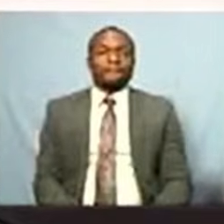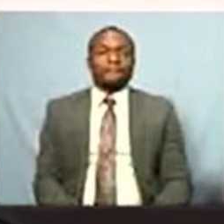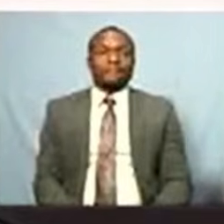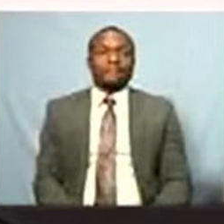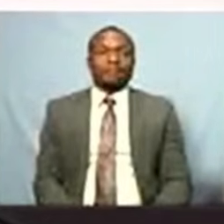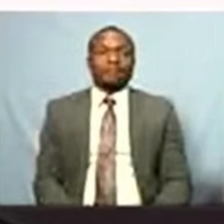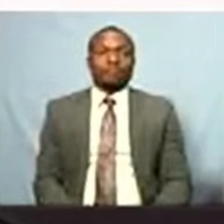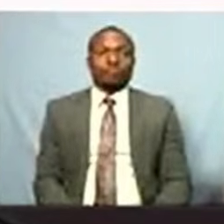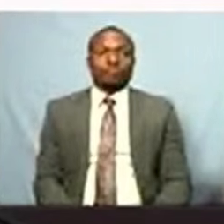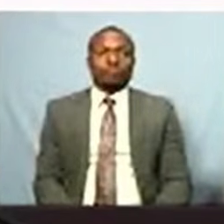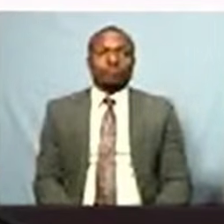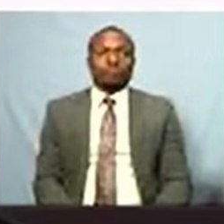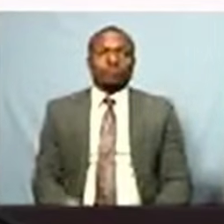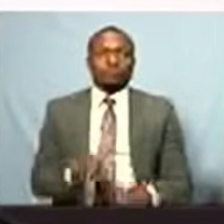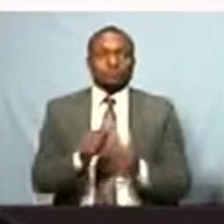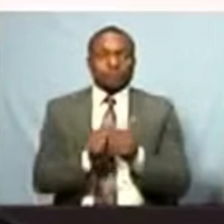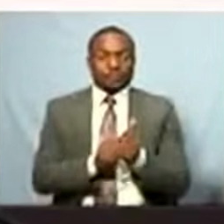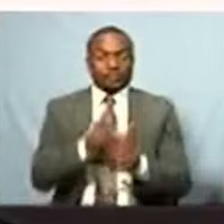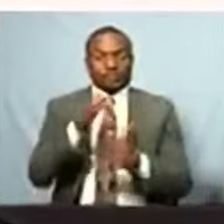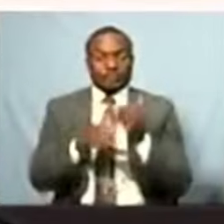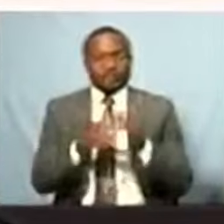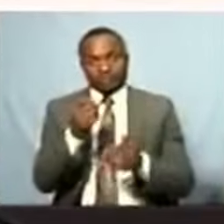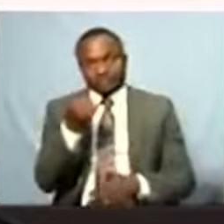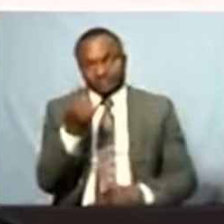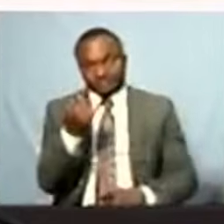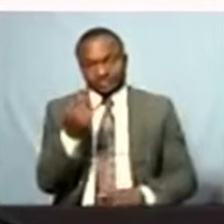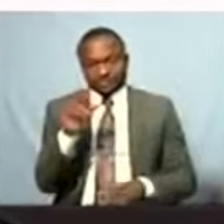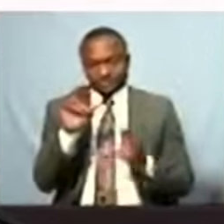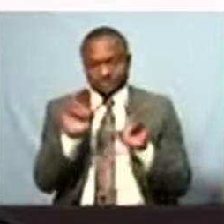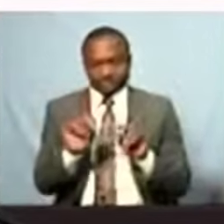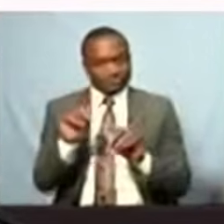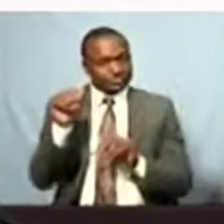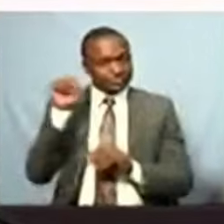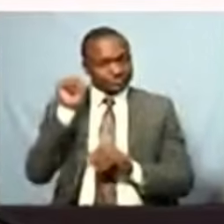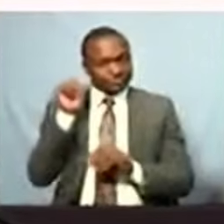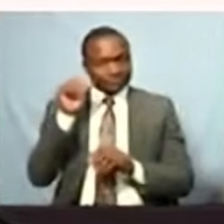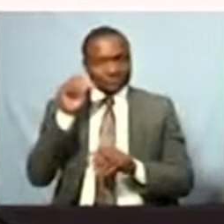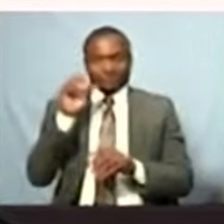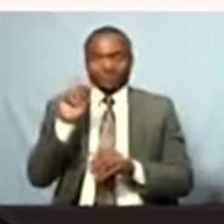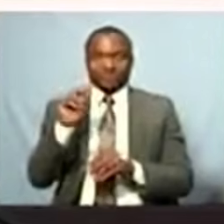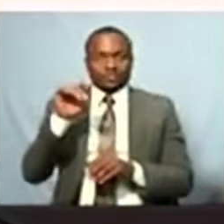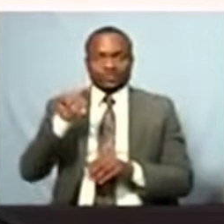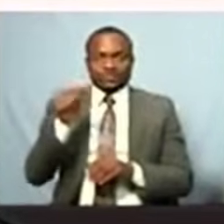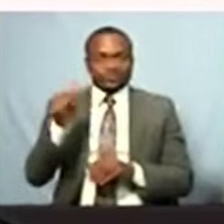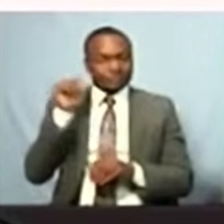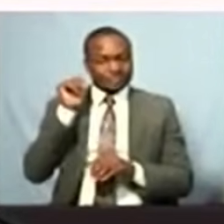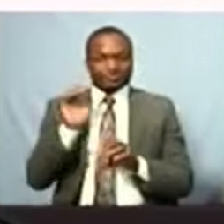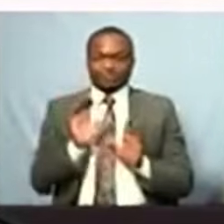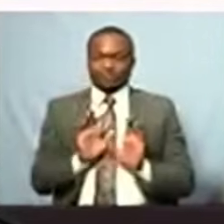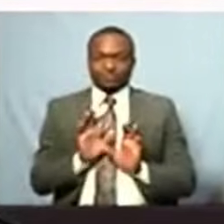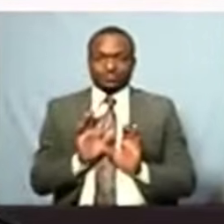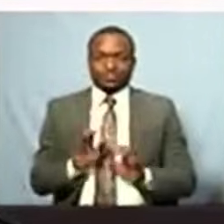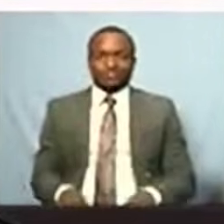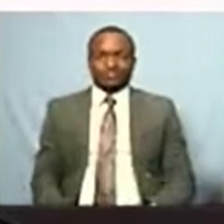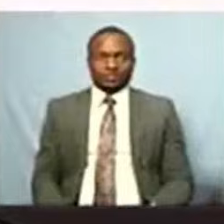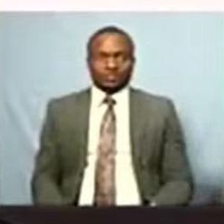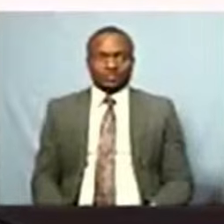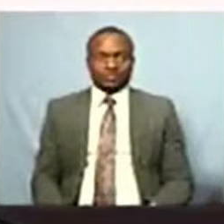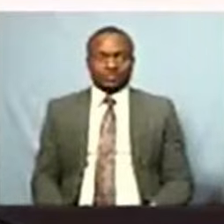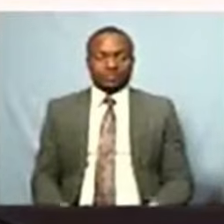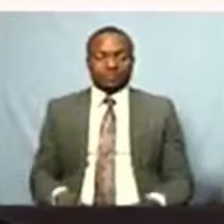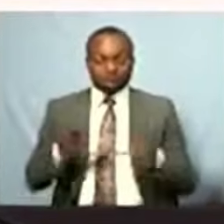Furthermore, as regards clause 11, there is no objection, NIPA has no objection as it relates